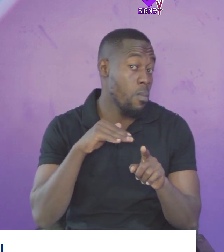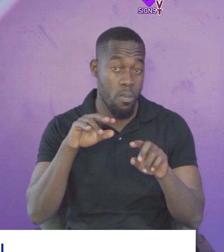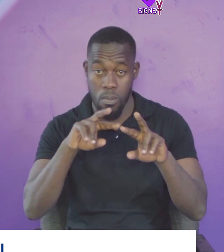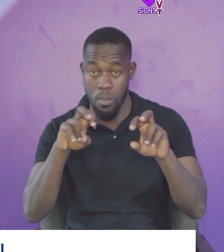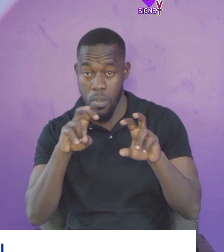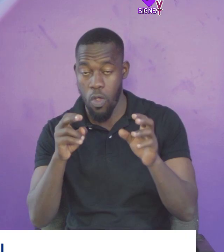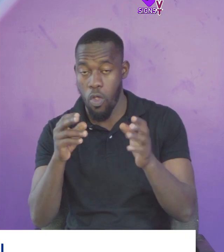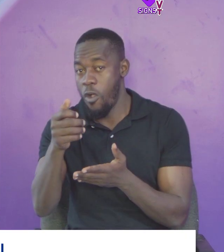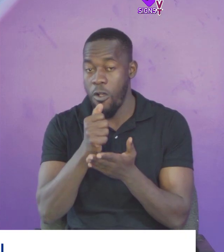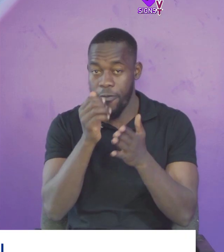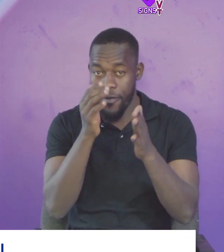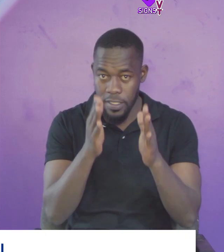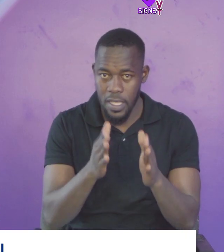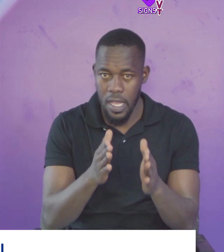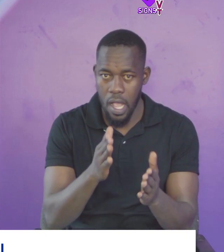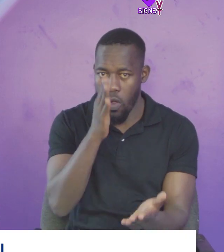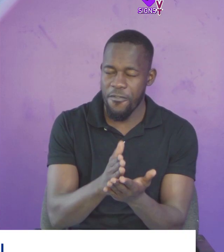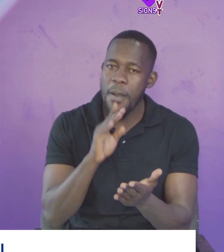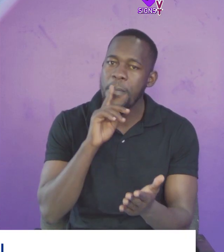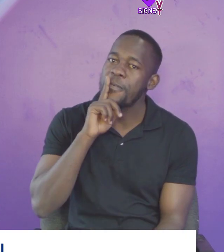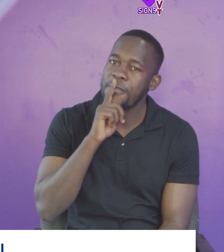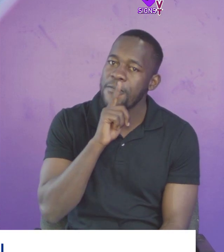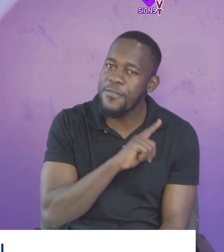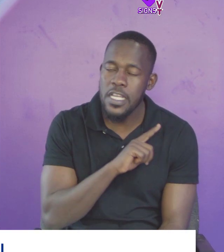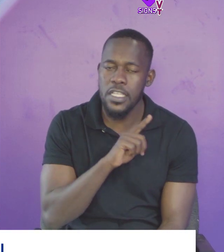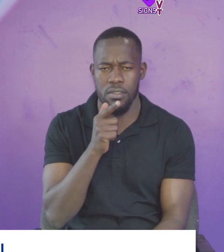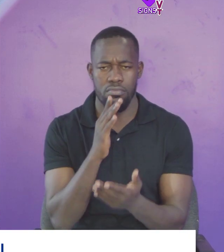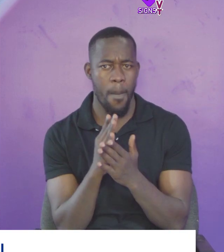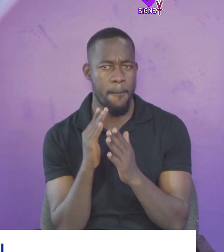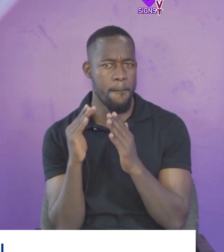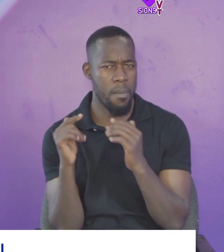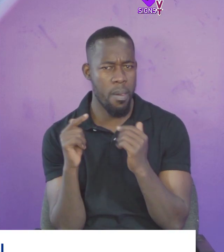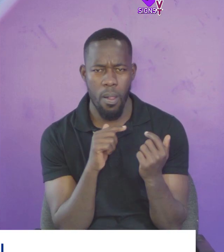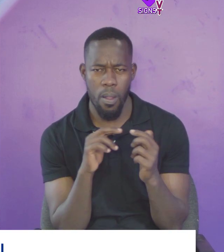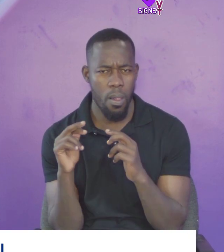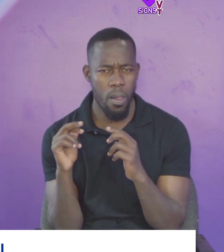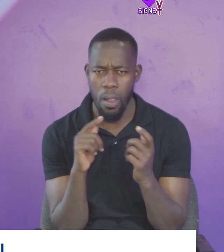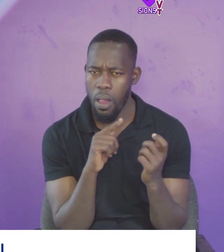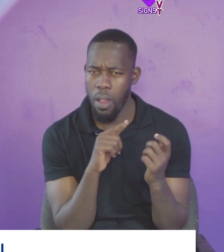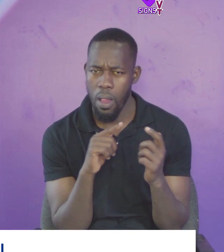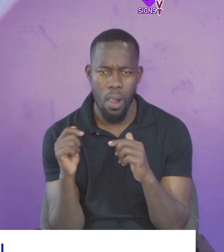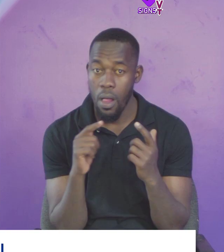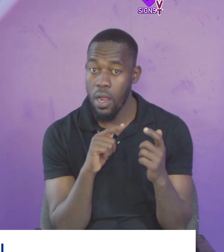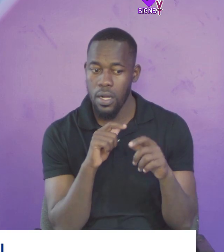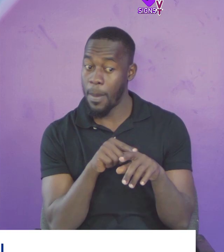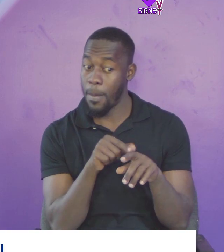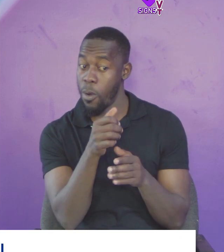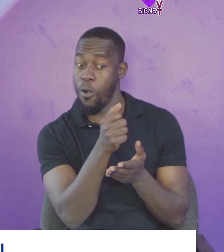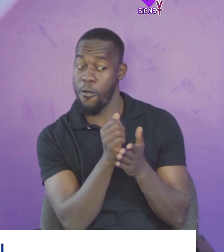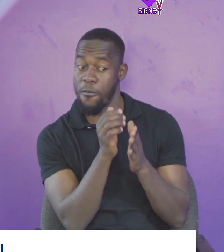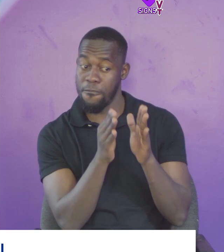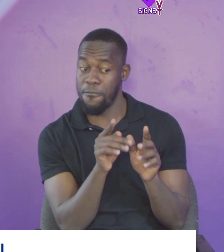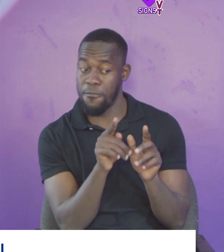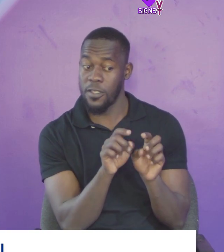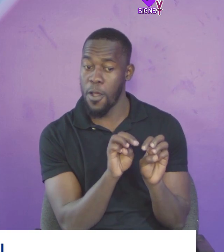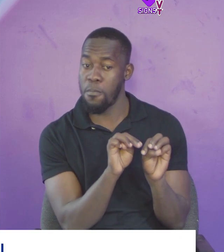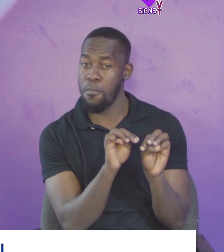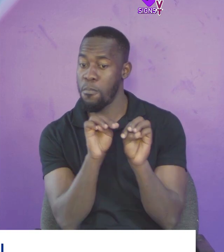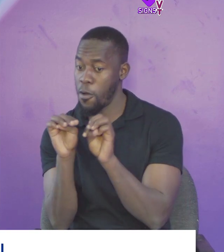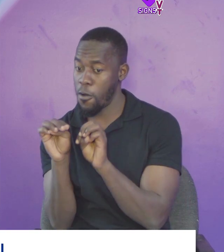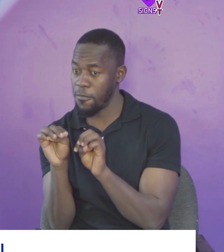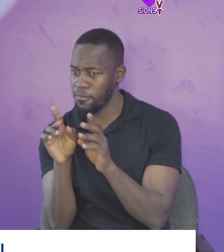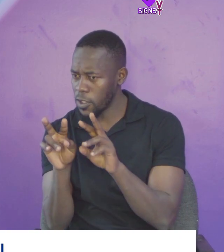Ndung'u confirmed that a confrontation broke out when the officers moved to apprehend the